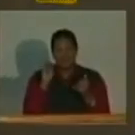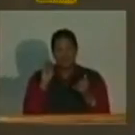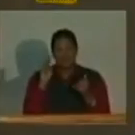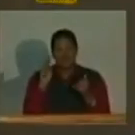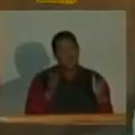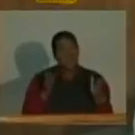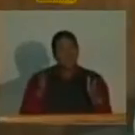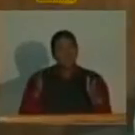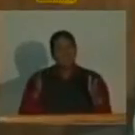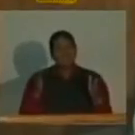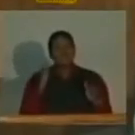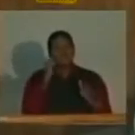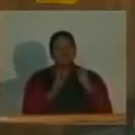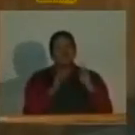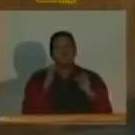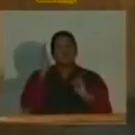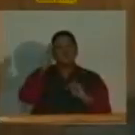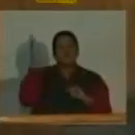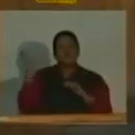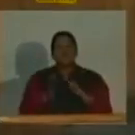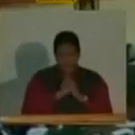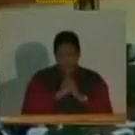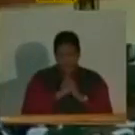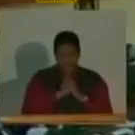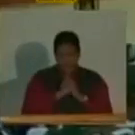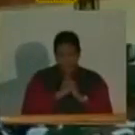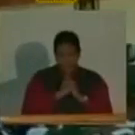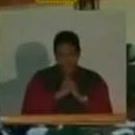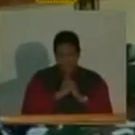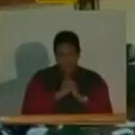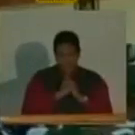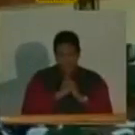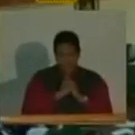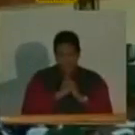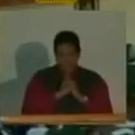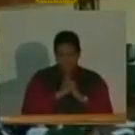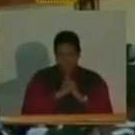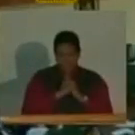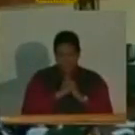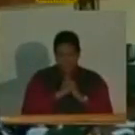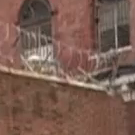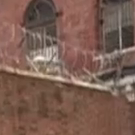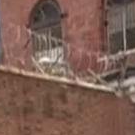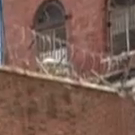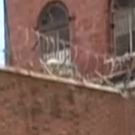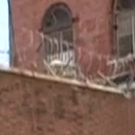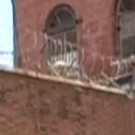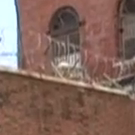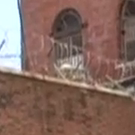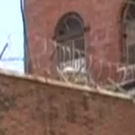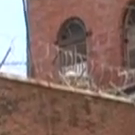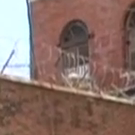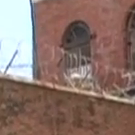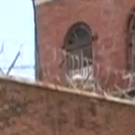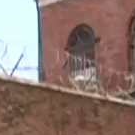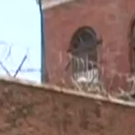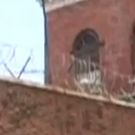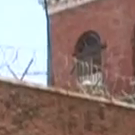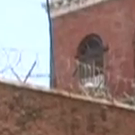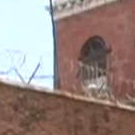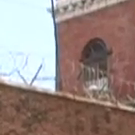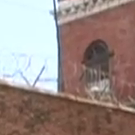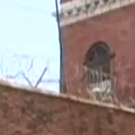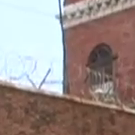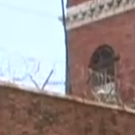has caused quite a firestorm of criticism, and the opposition Jamaica Labour Party is accusing the government of keeping the nation in the dark on a very